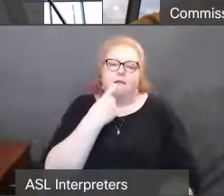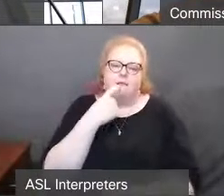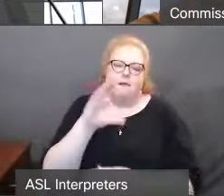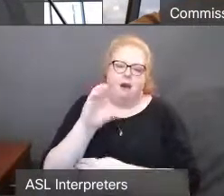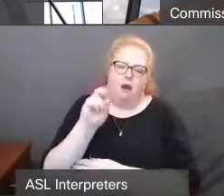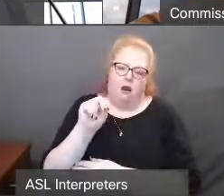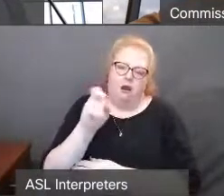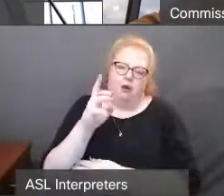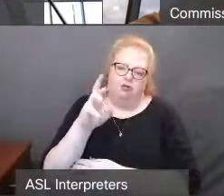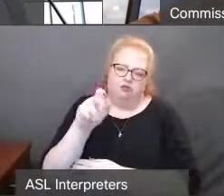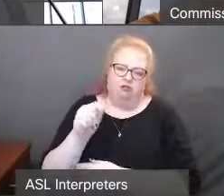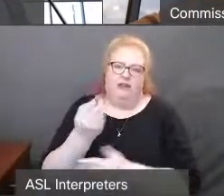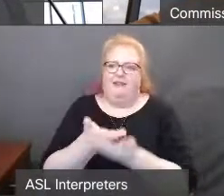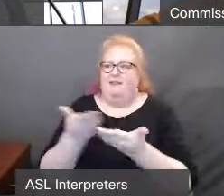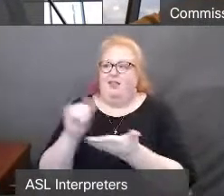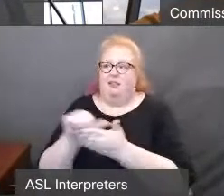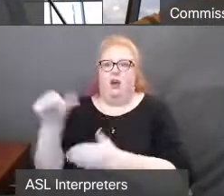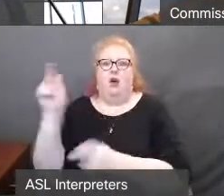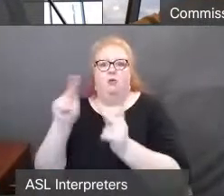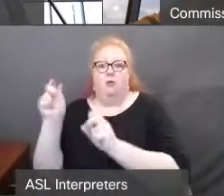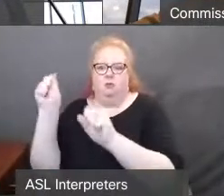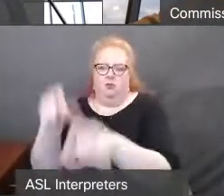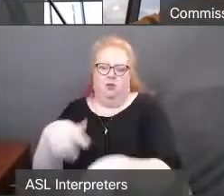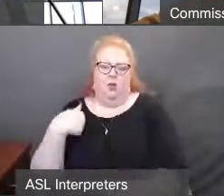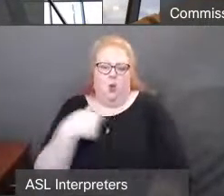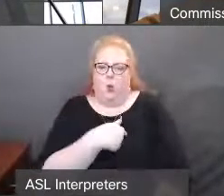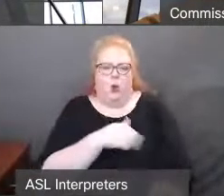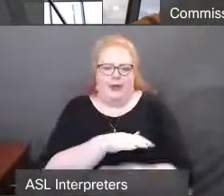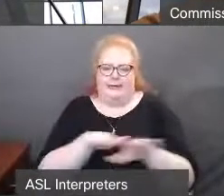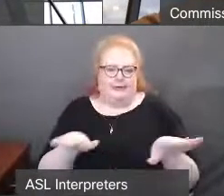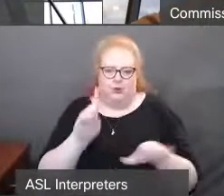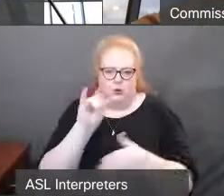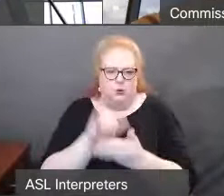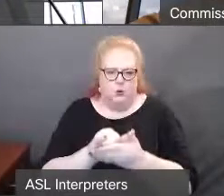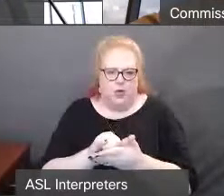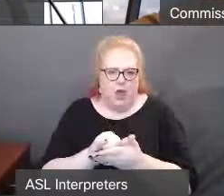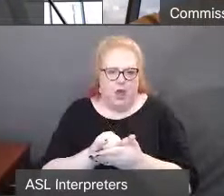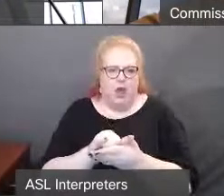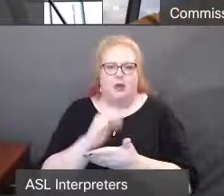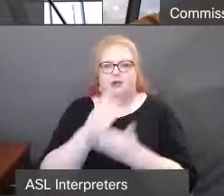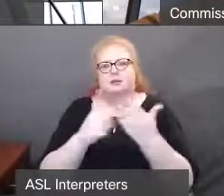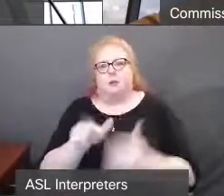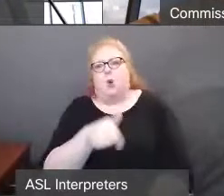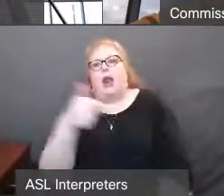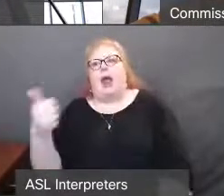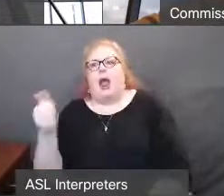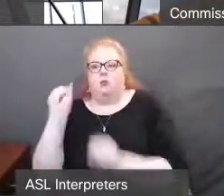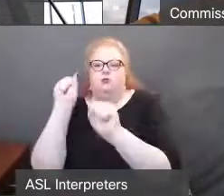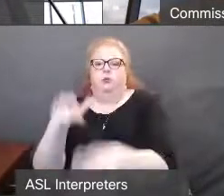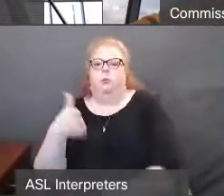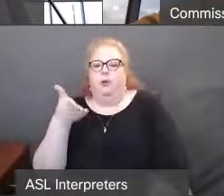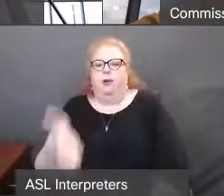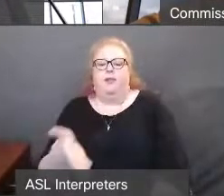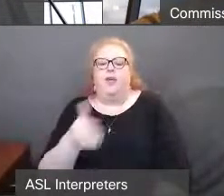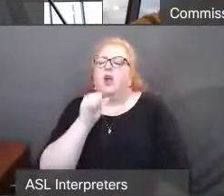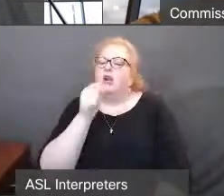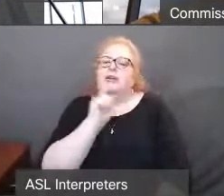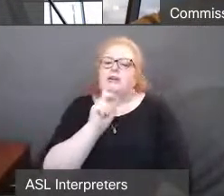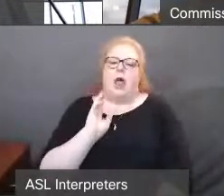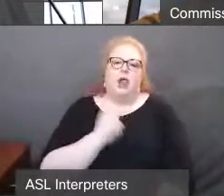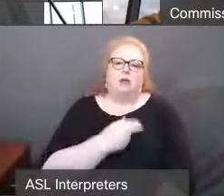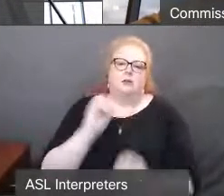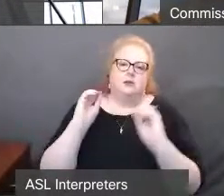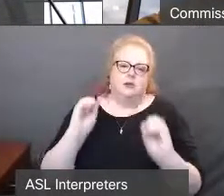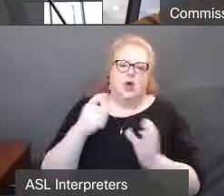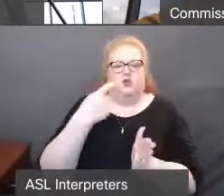that they brought in there, it's not because we put them in there, it's because it was put in there by someone else that didn't tell us, because it's going to just cost